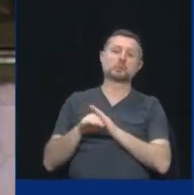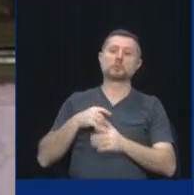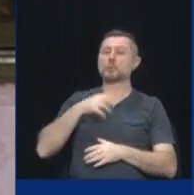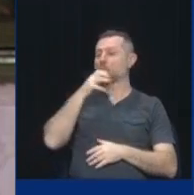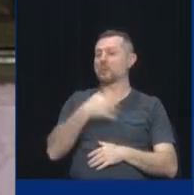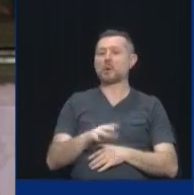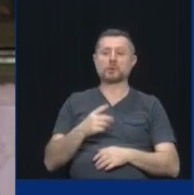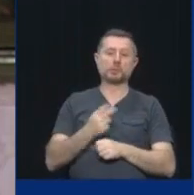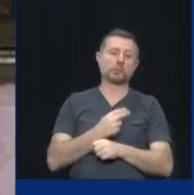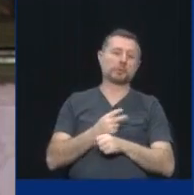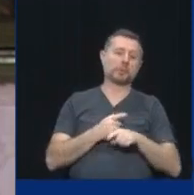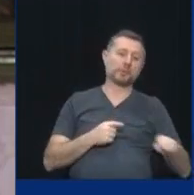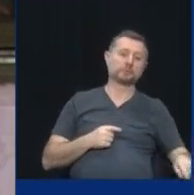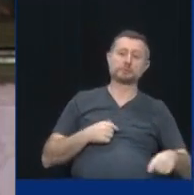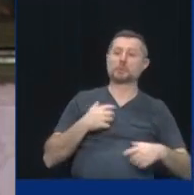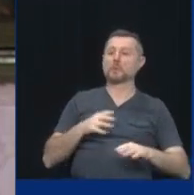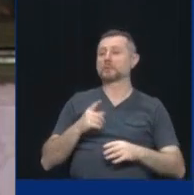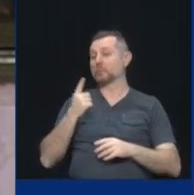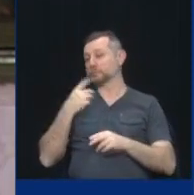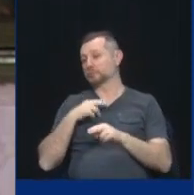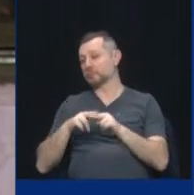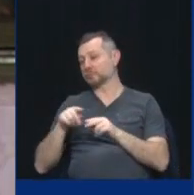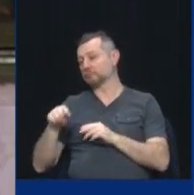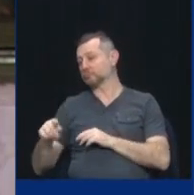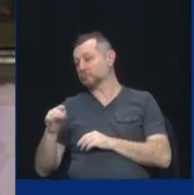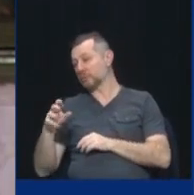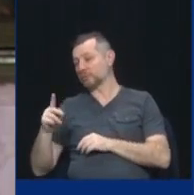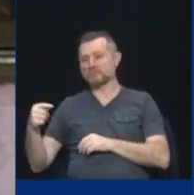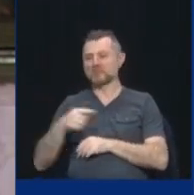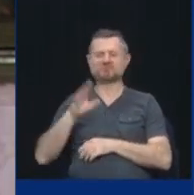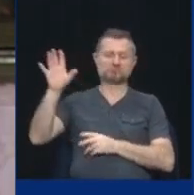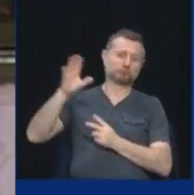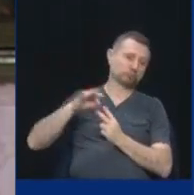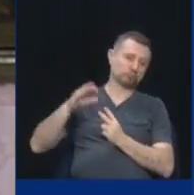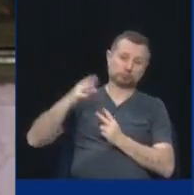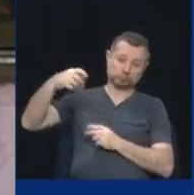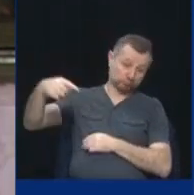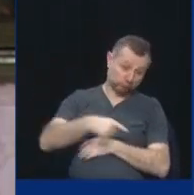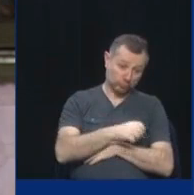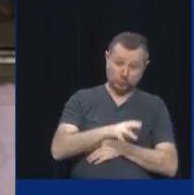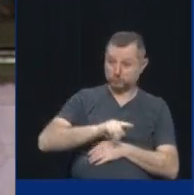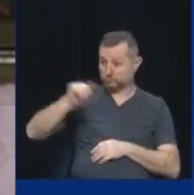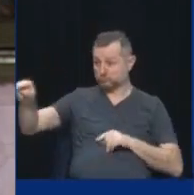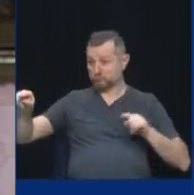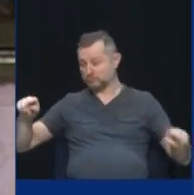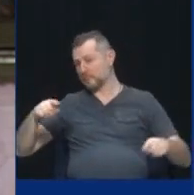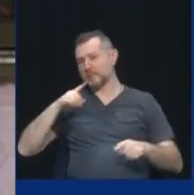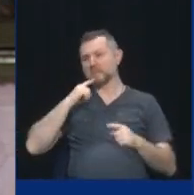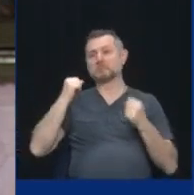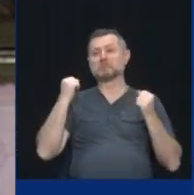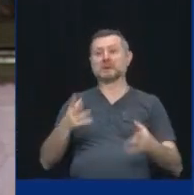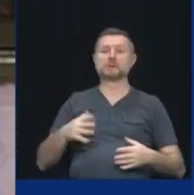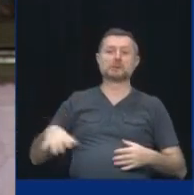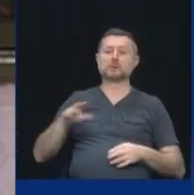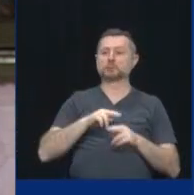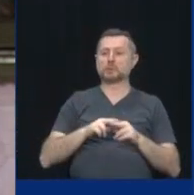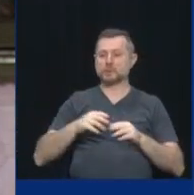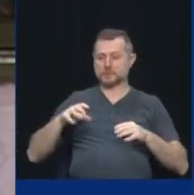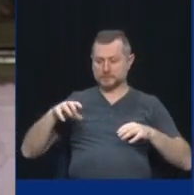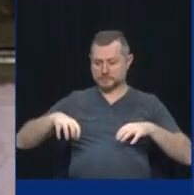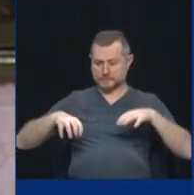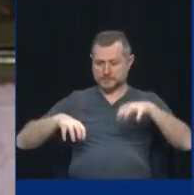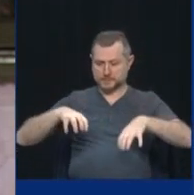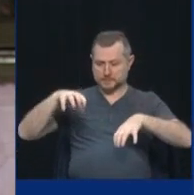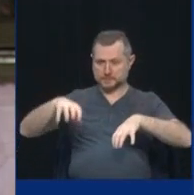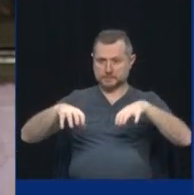they want to have one track going into our new station. So there are a lot of pieces on the board. All those renovations